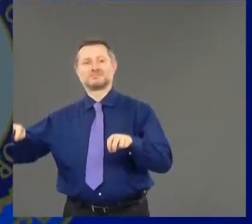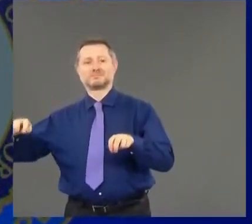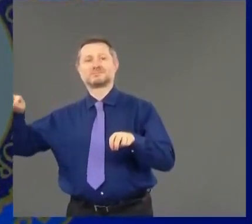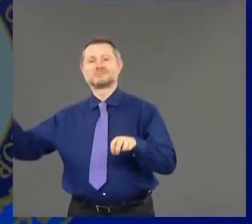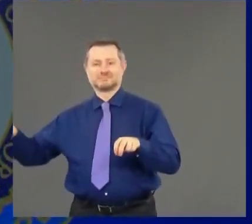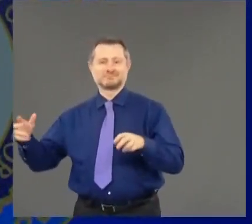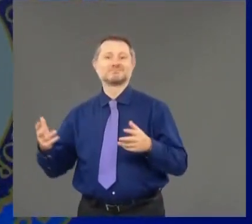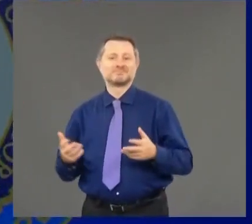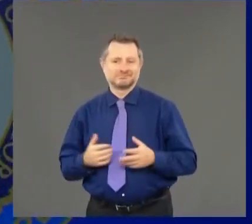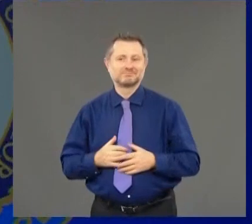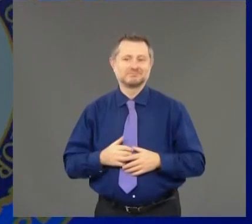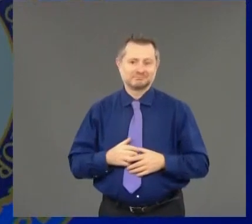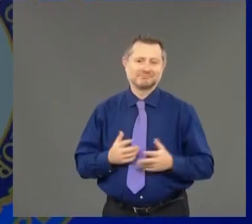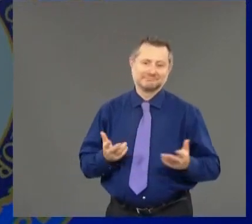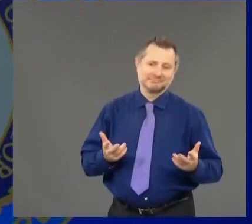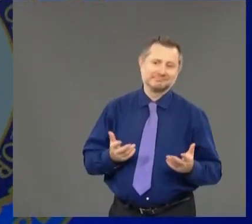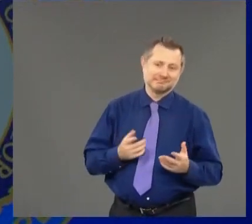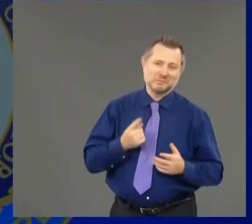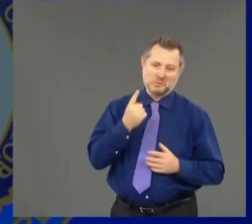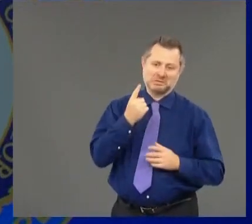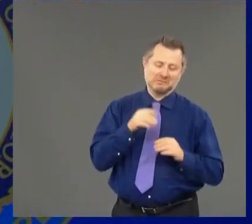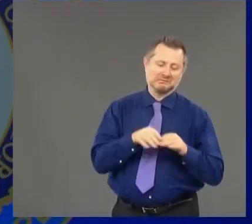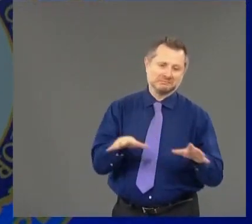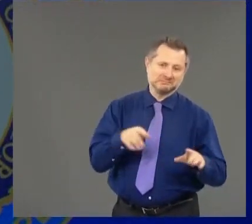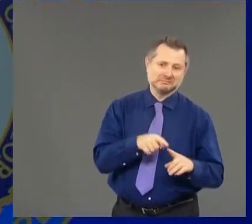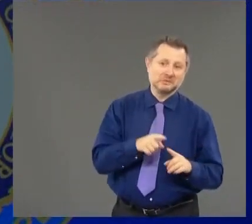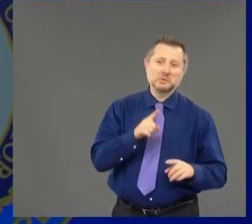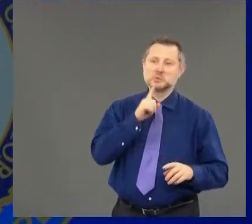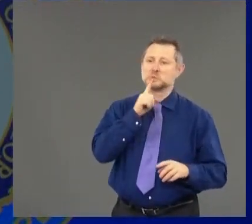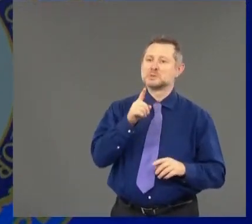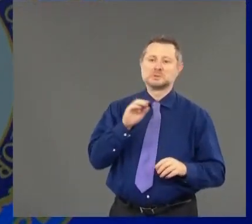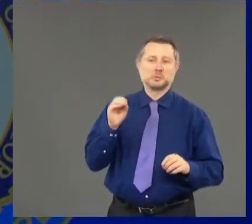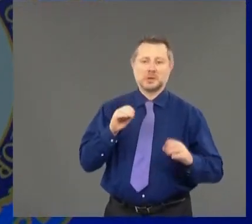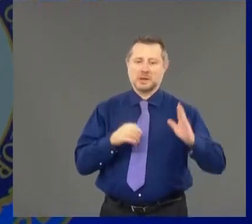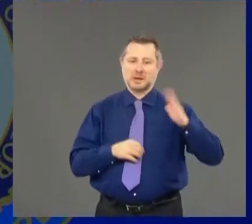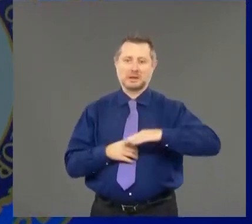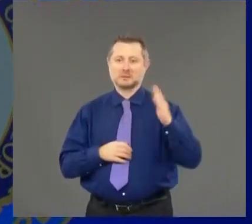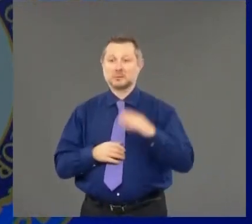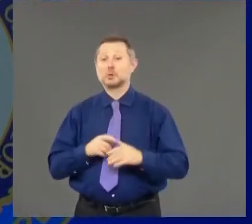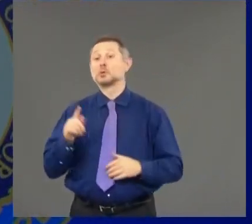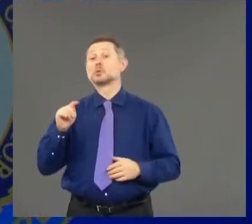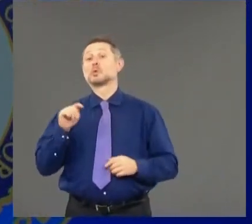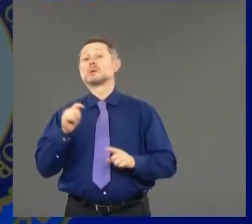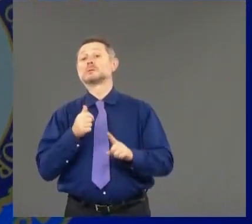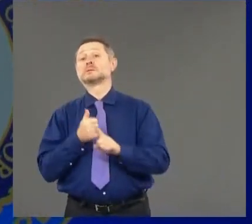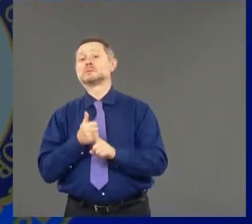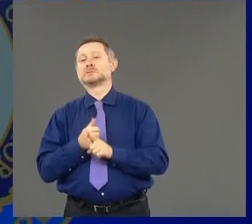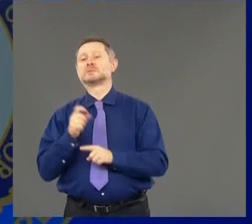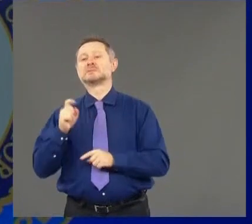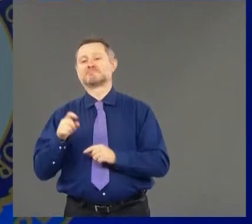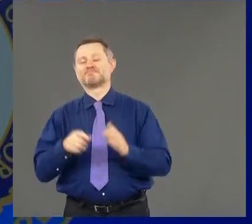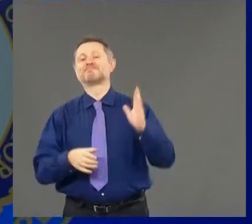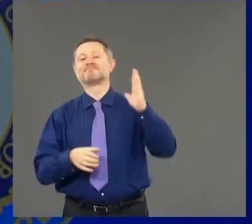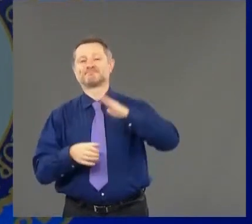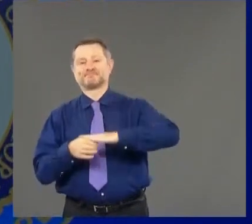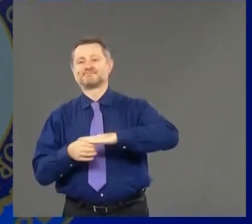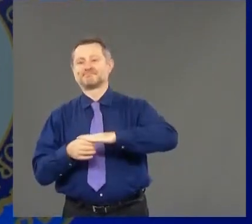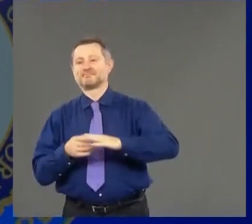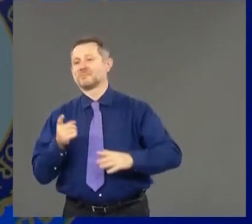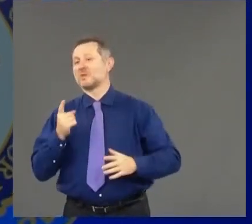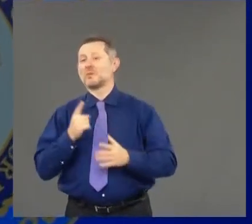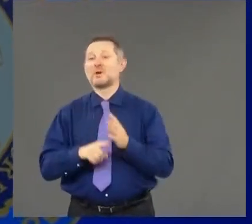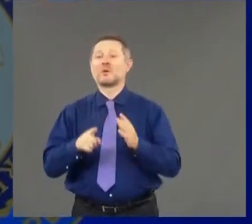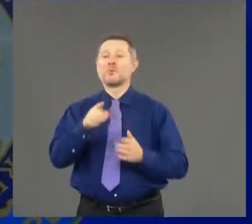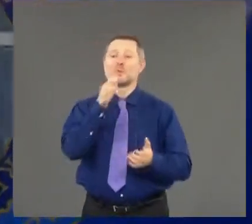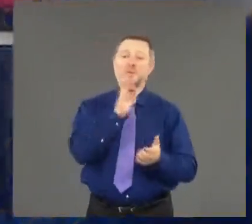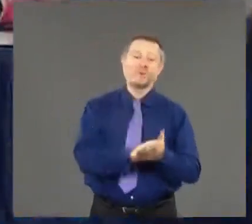middle one, to go over to the next stall for those lidless toilets. But the toilet cover should be down, independent of what your spouse says or whatever. Excuse